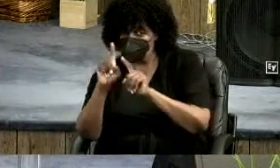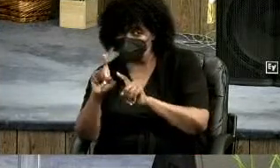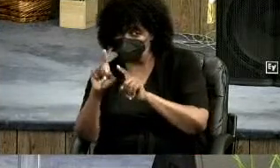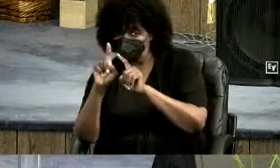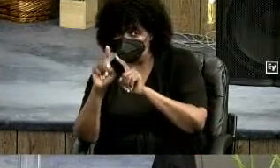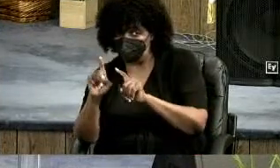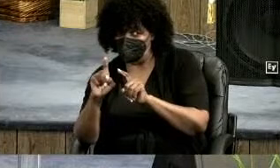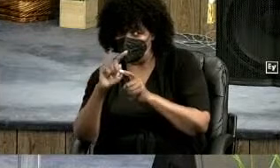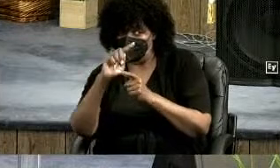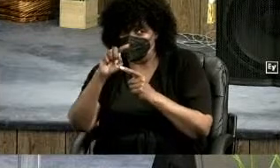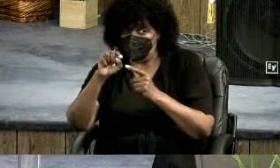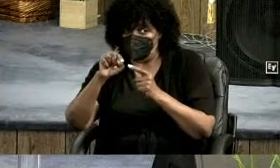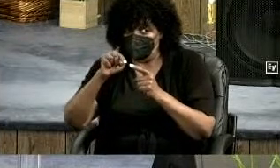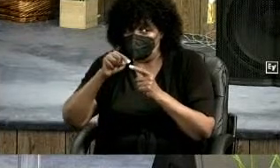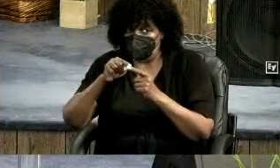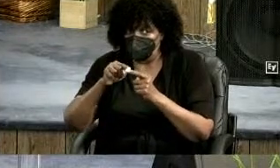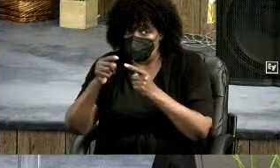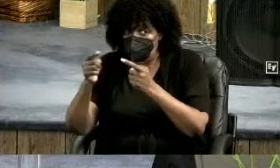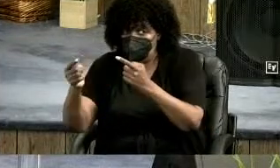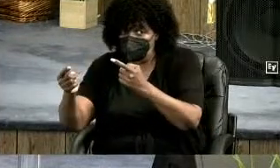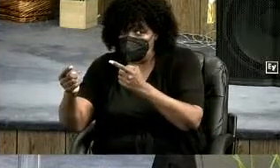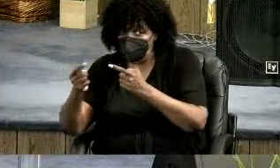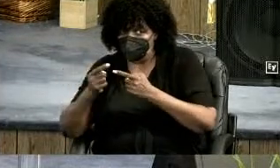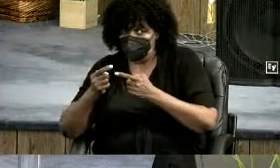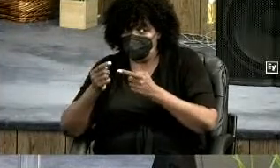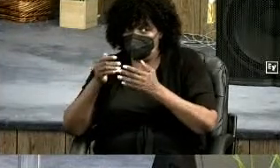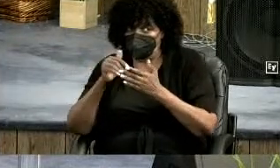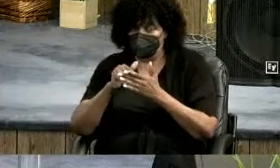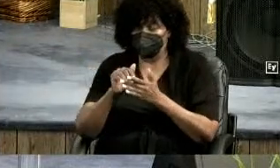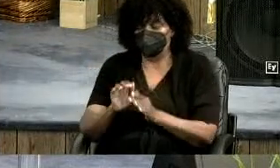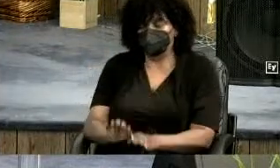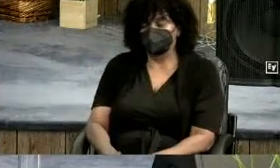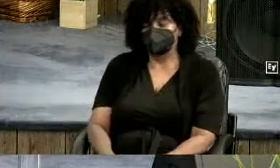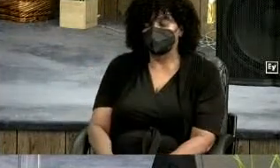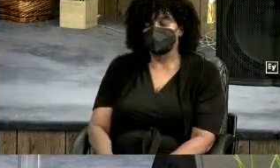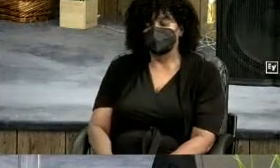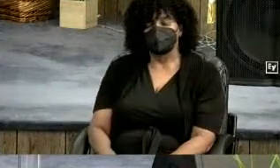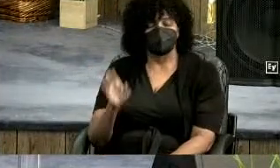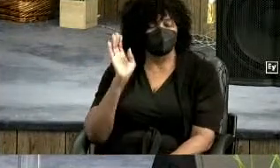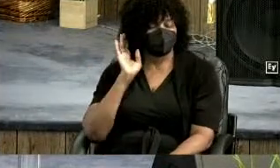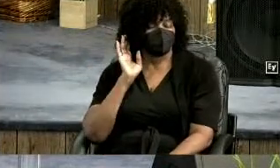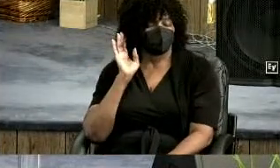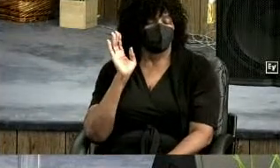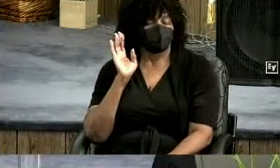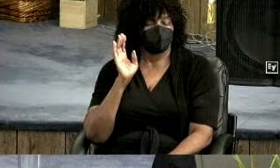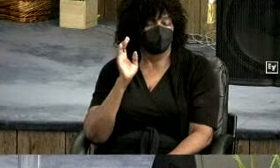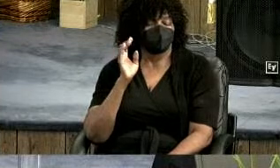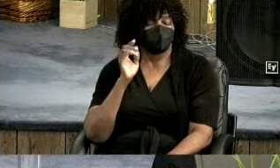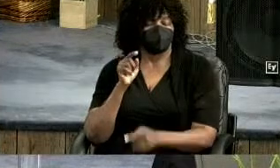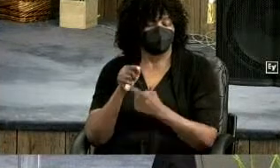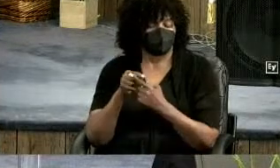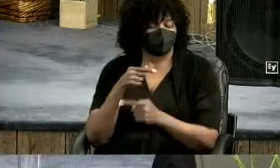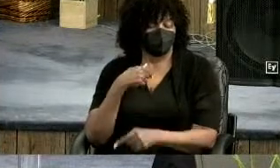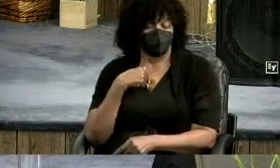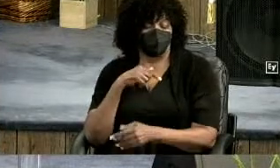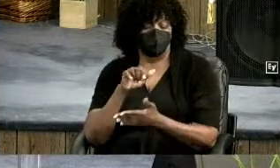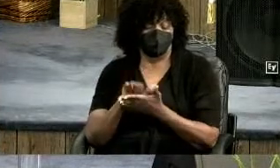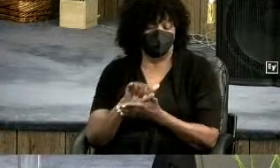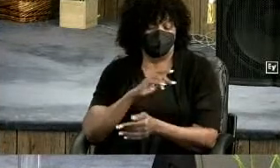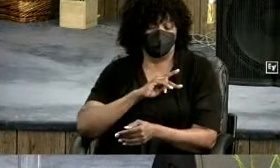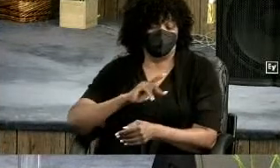And when will you return? It sounds to me, Christina, like the